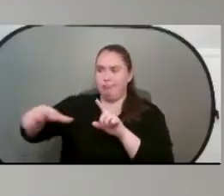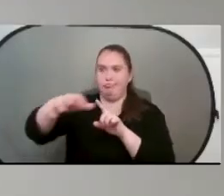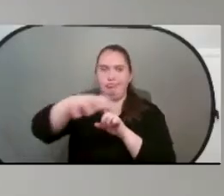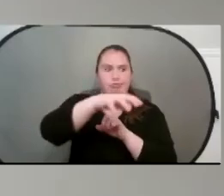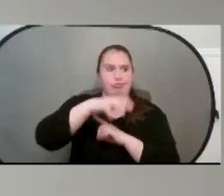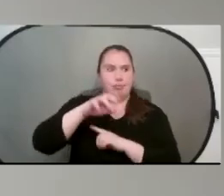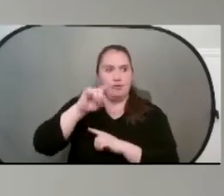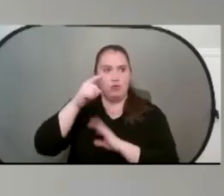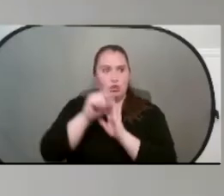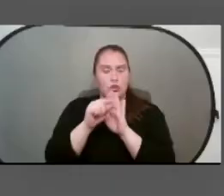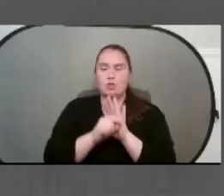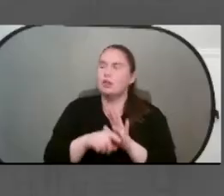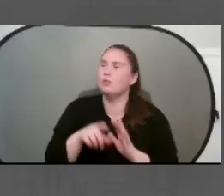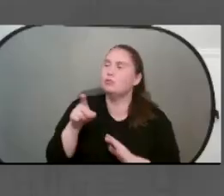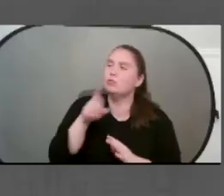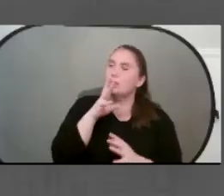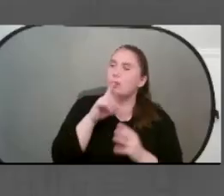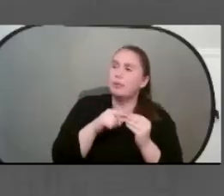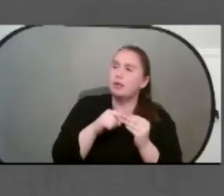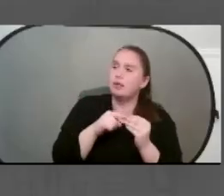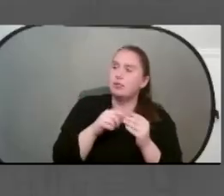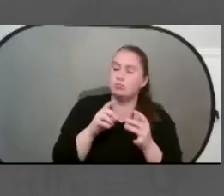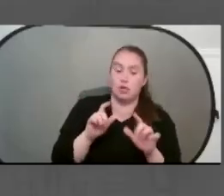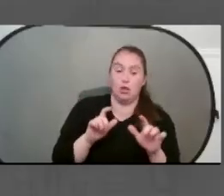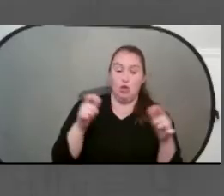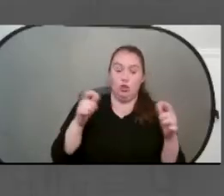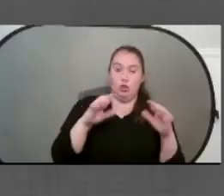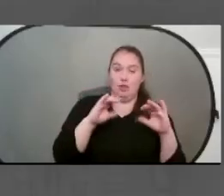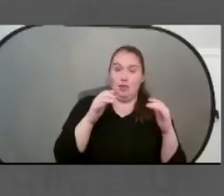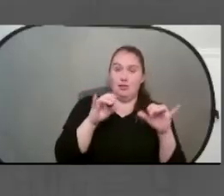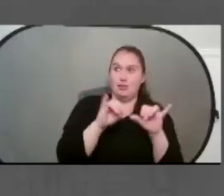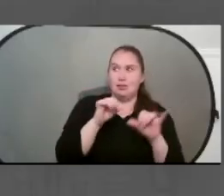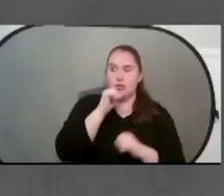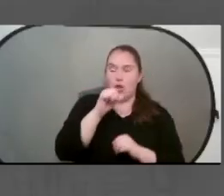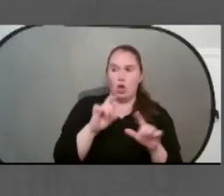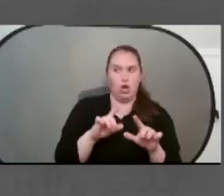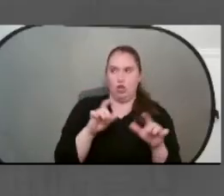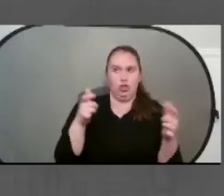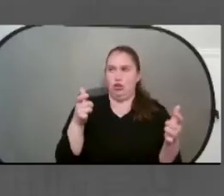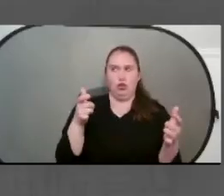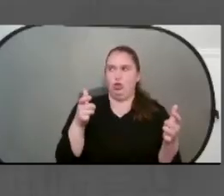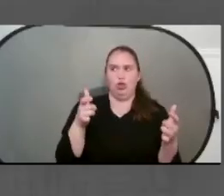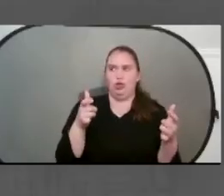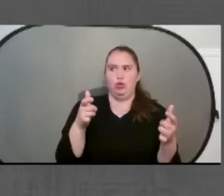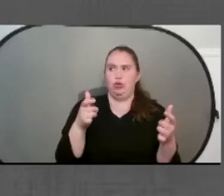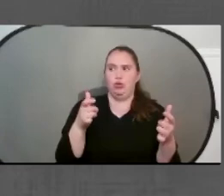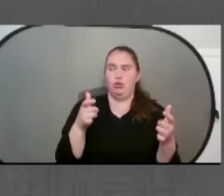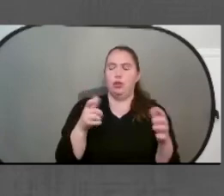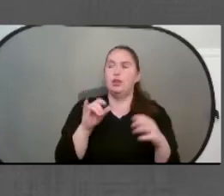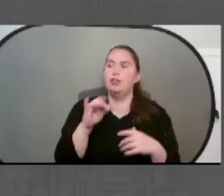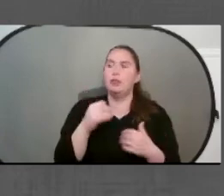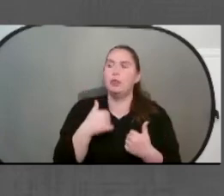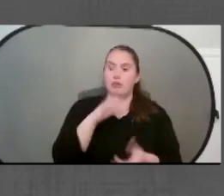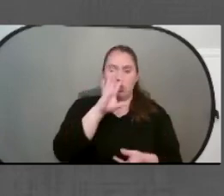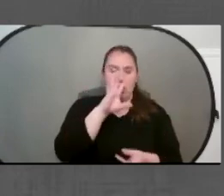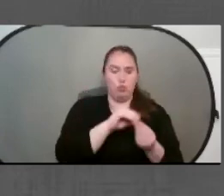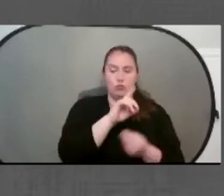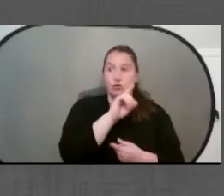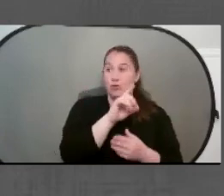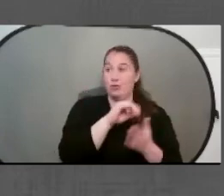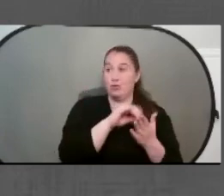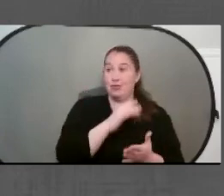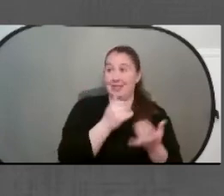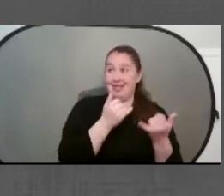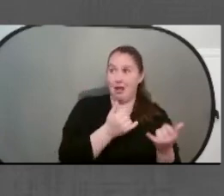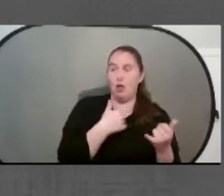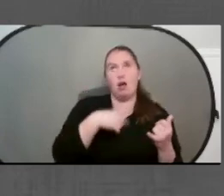Like you're talking about larger class size. It's not larger class sizes. If you've got 20 kids in your class now,